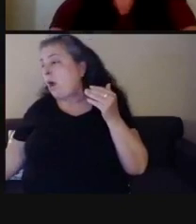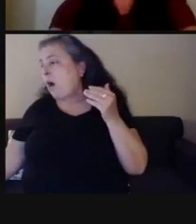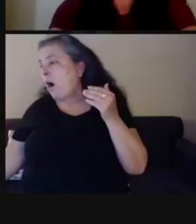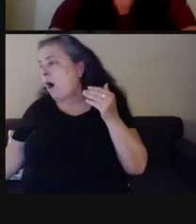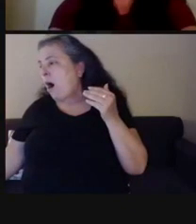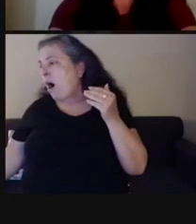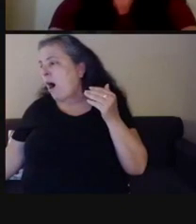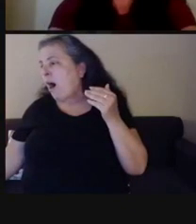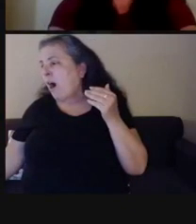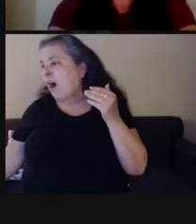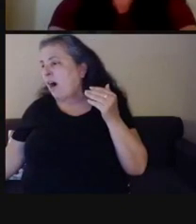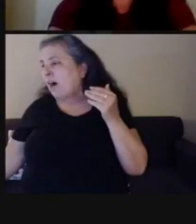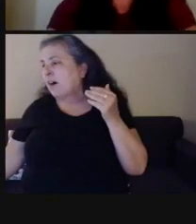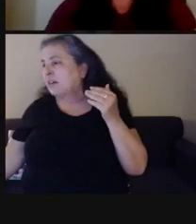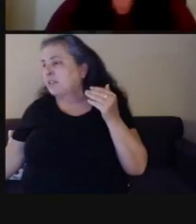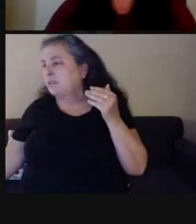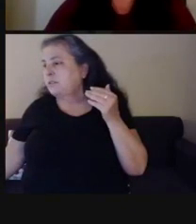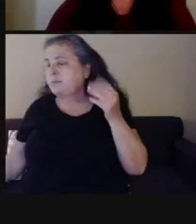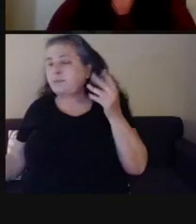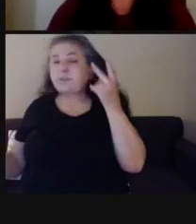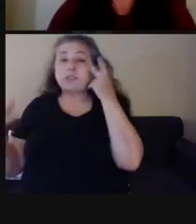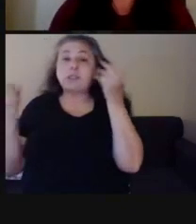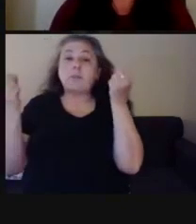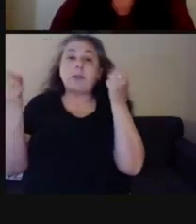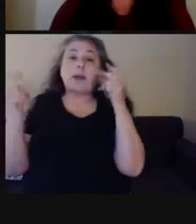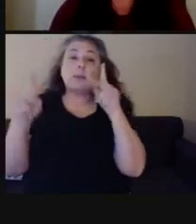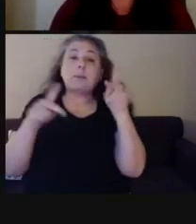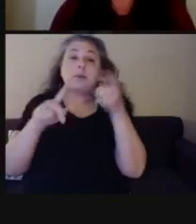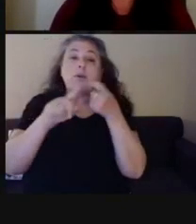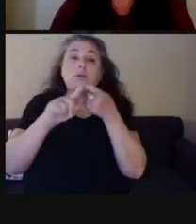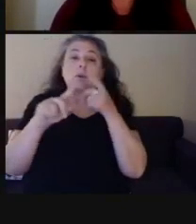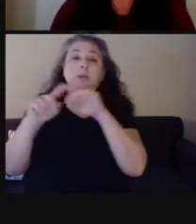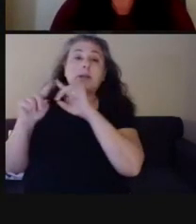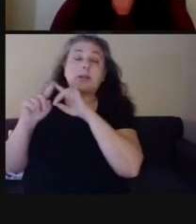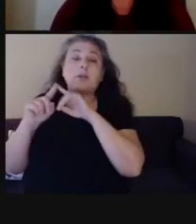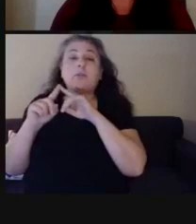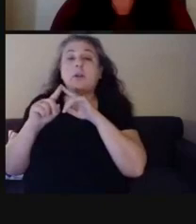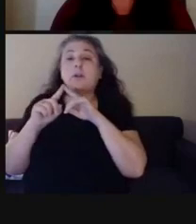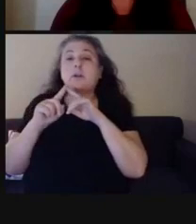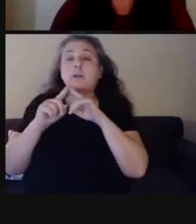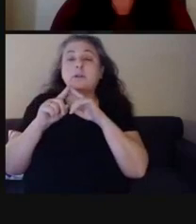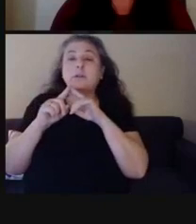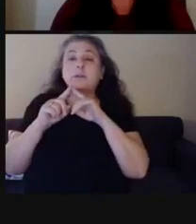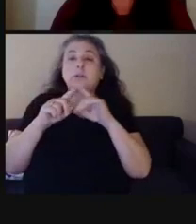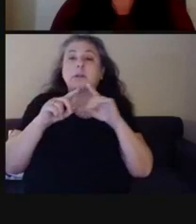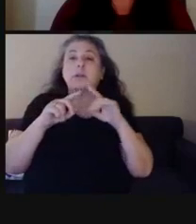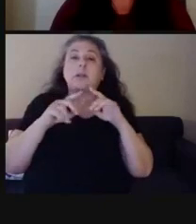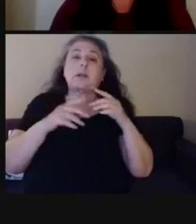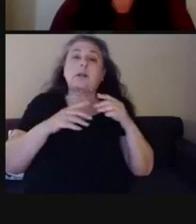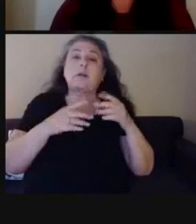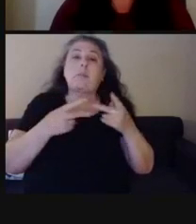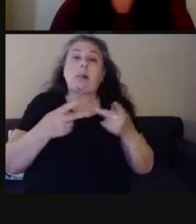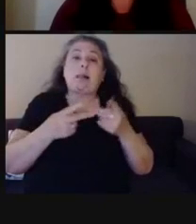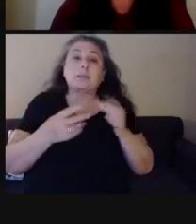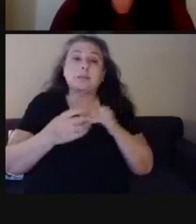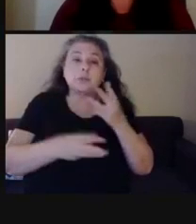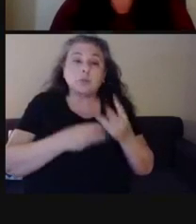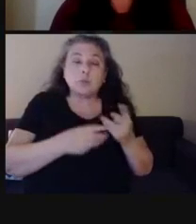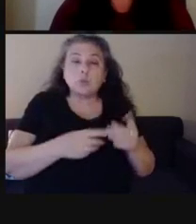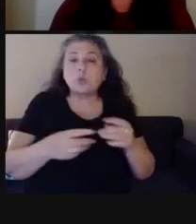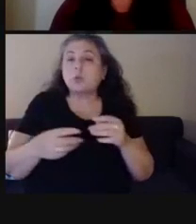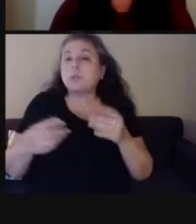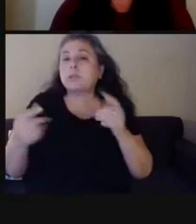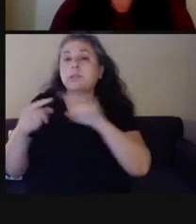a community space. We see so many folks from so many different walks of life with lots of stories. A